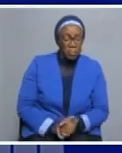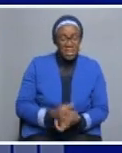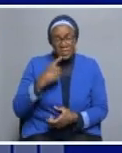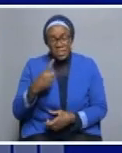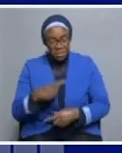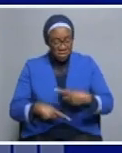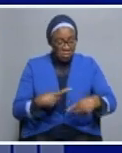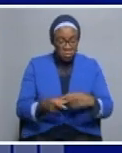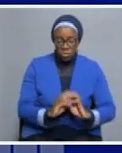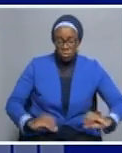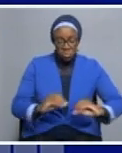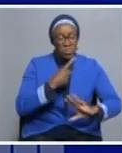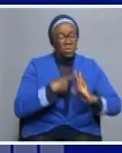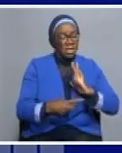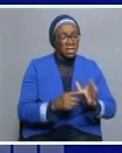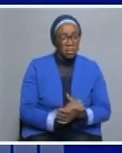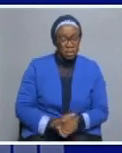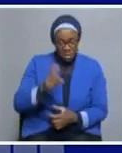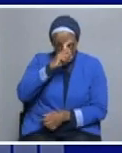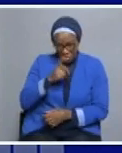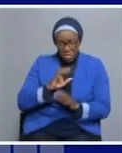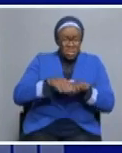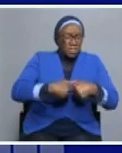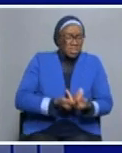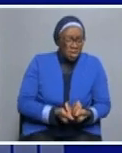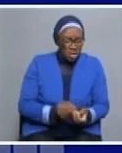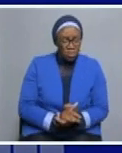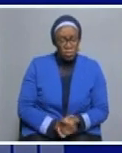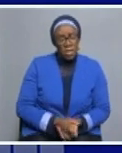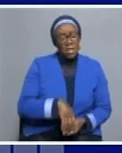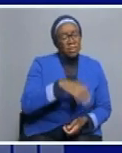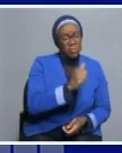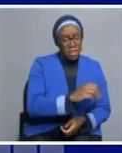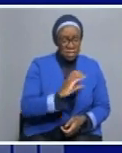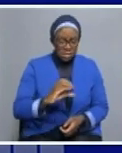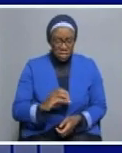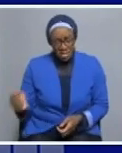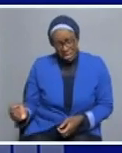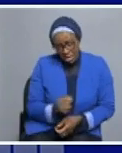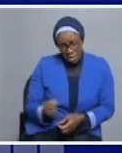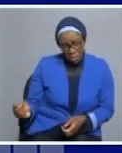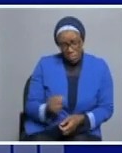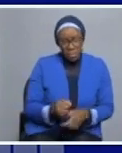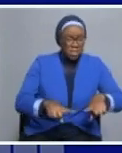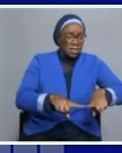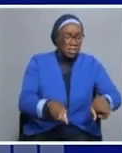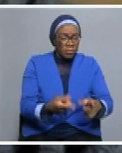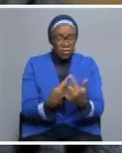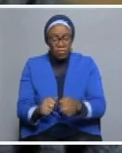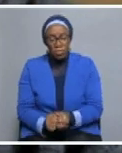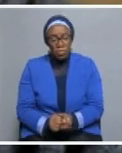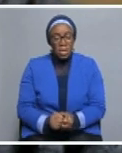does the ACC appointment really, the process, differ from the process of appointing commissioners of the ECN?